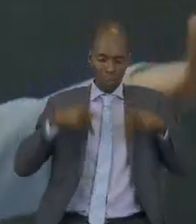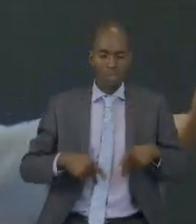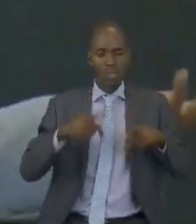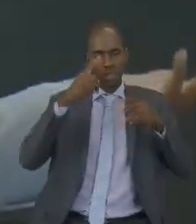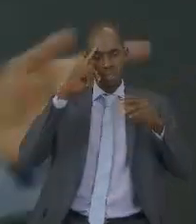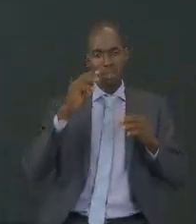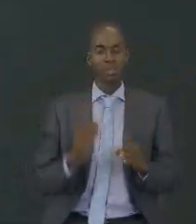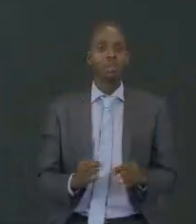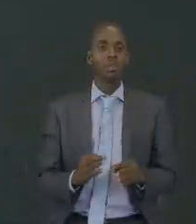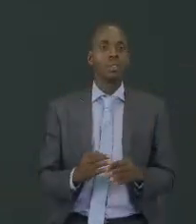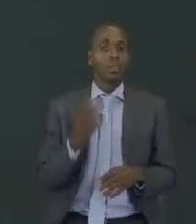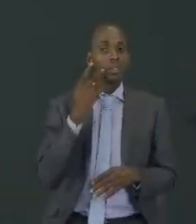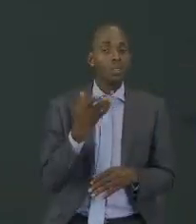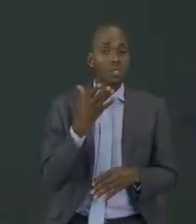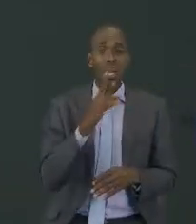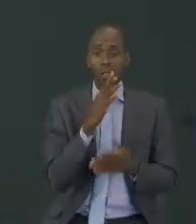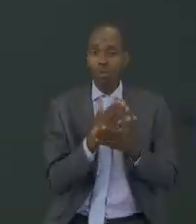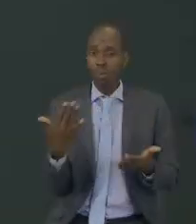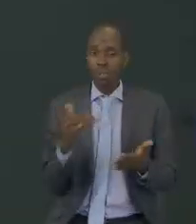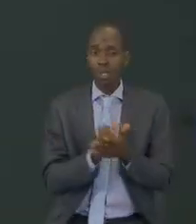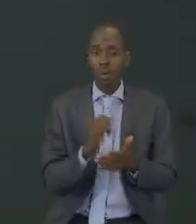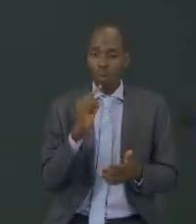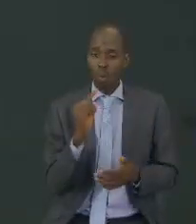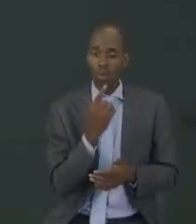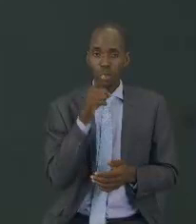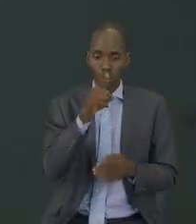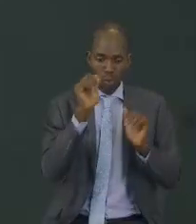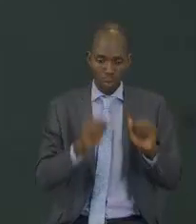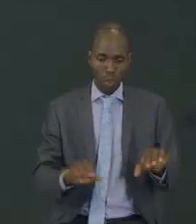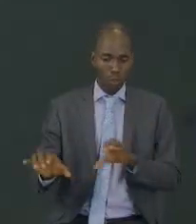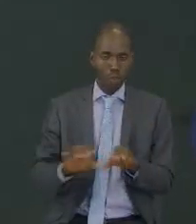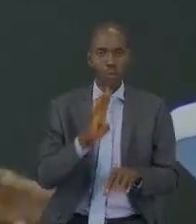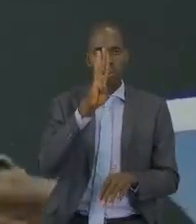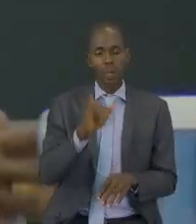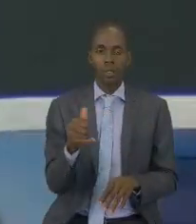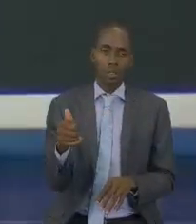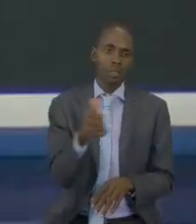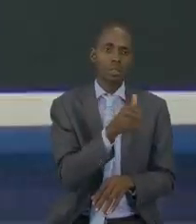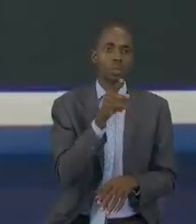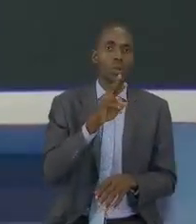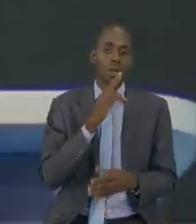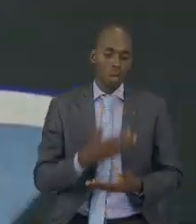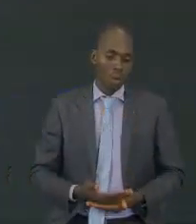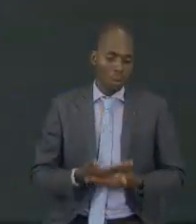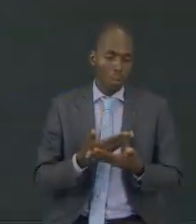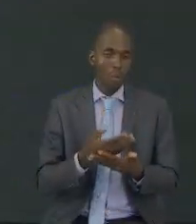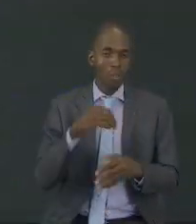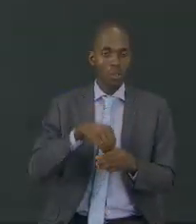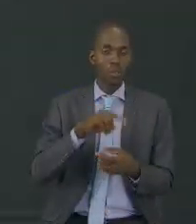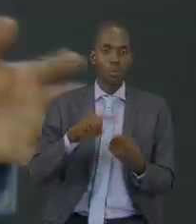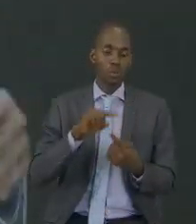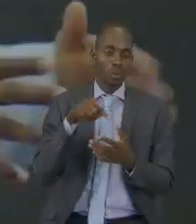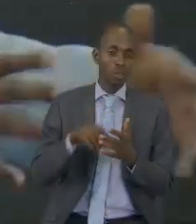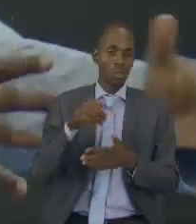are things that only you can do by yourself. You are born into this